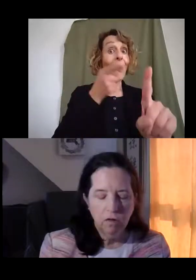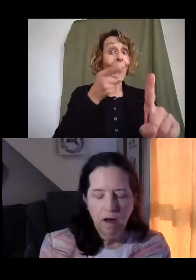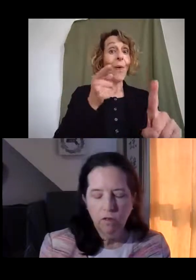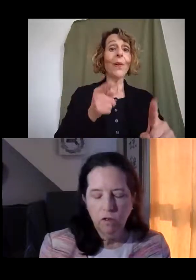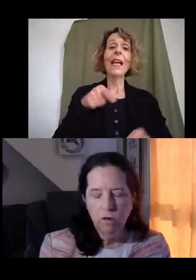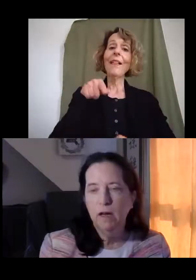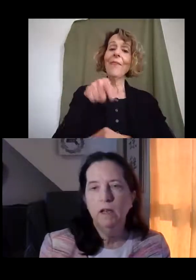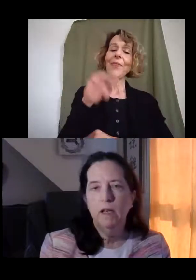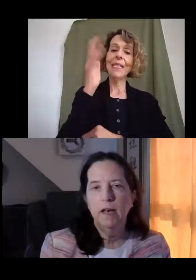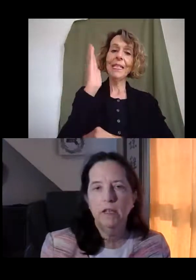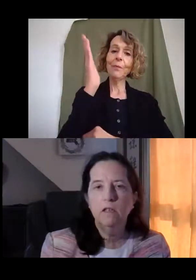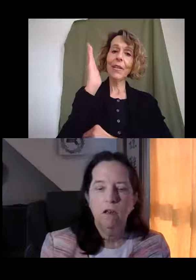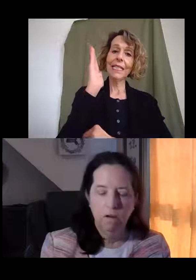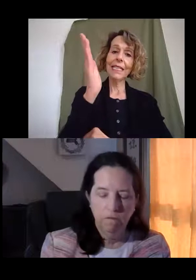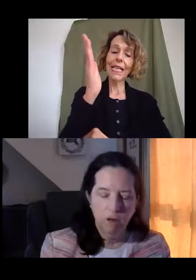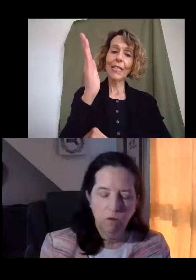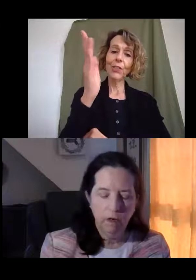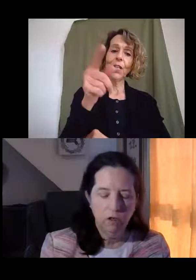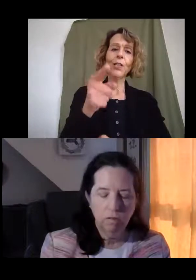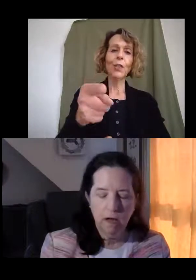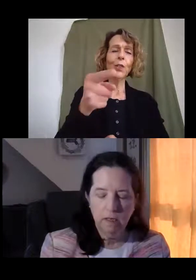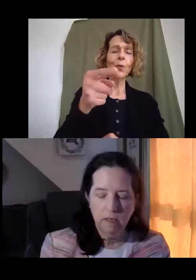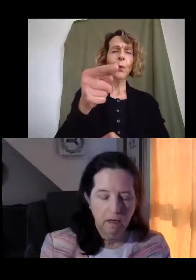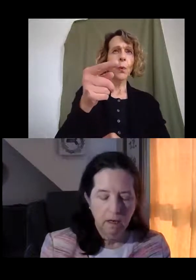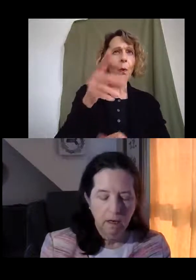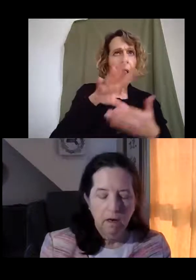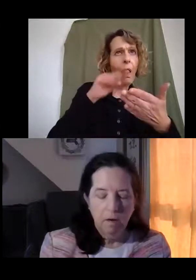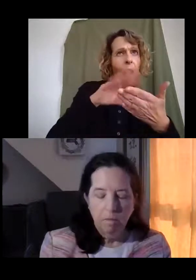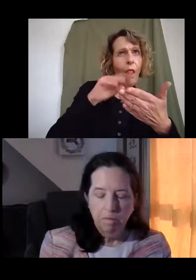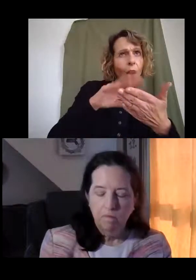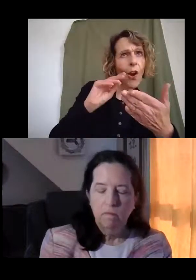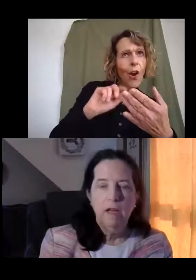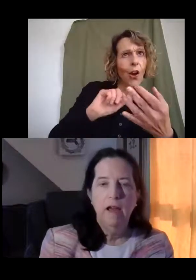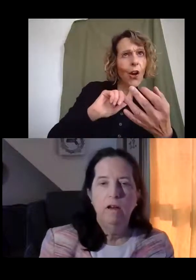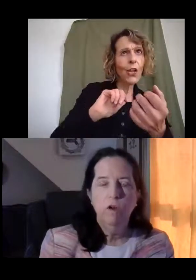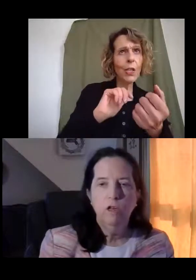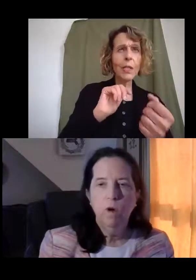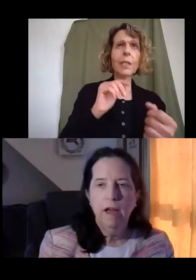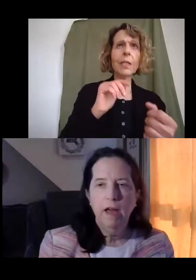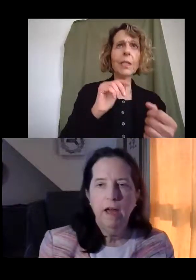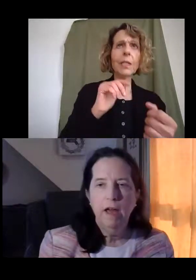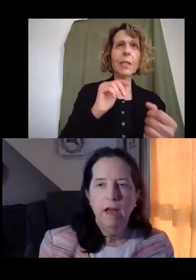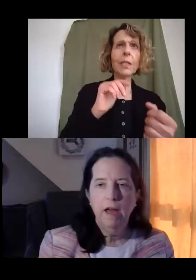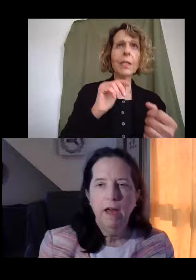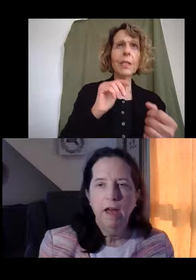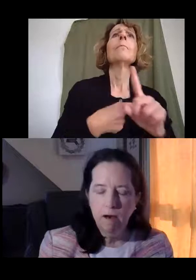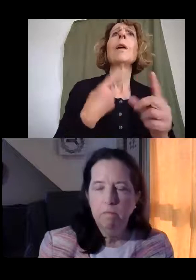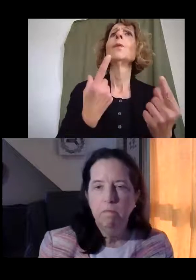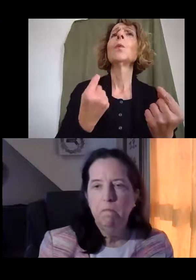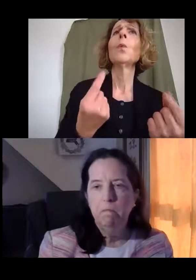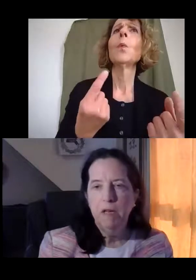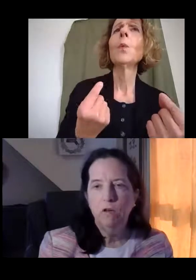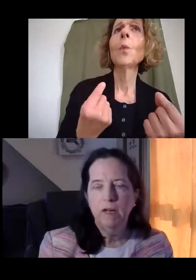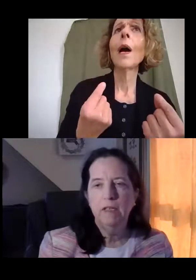to travel during the next few winter months. And winter weather should